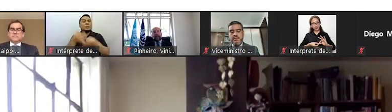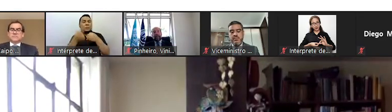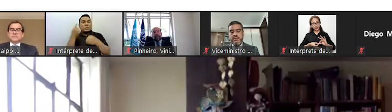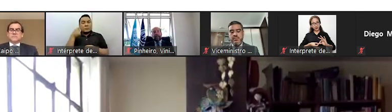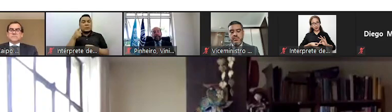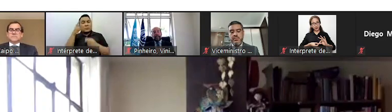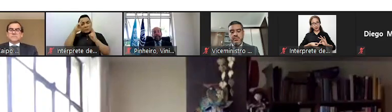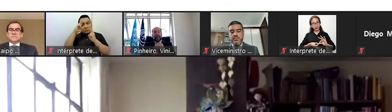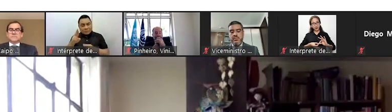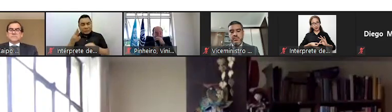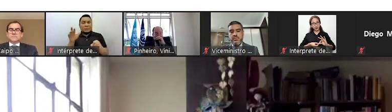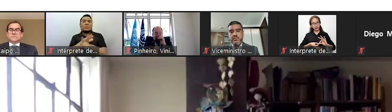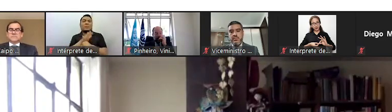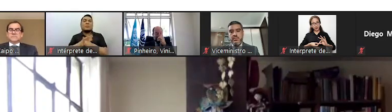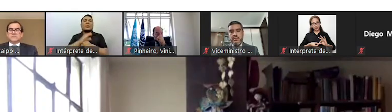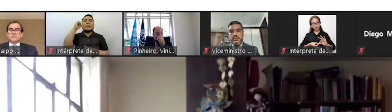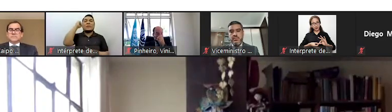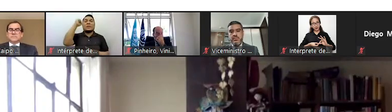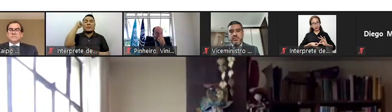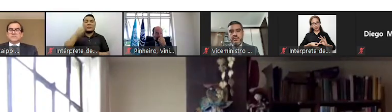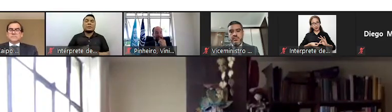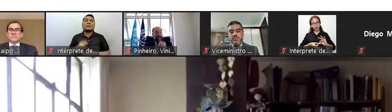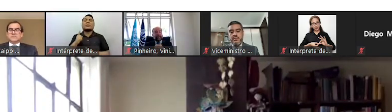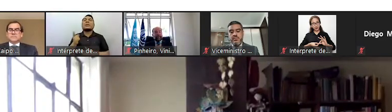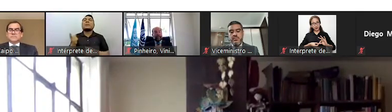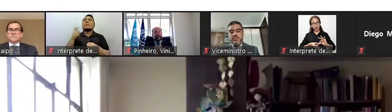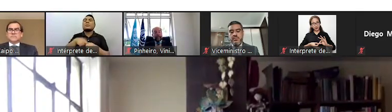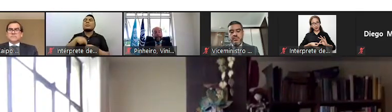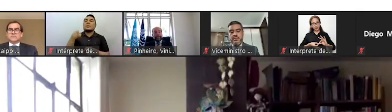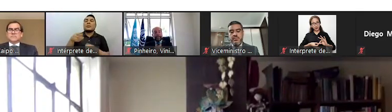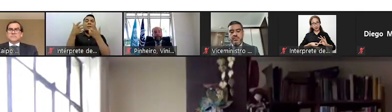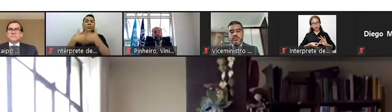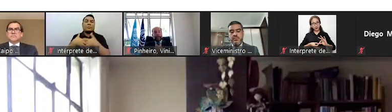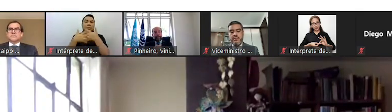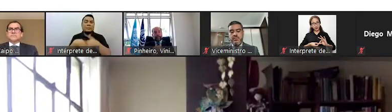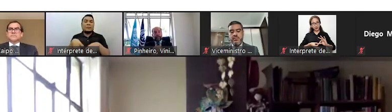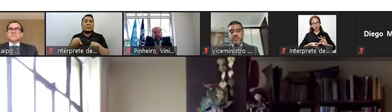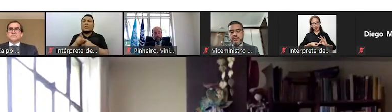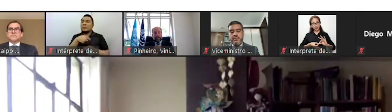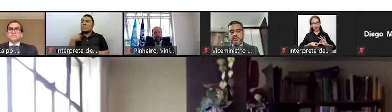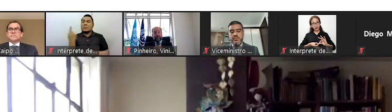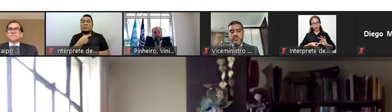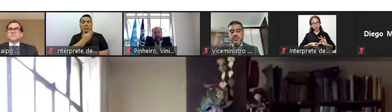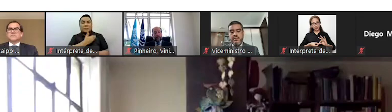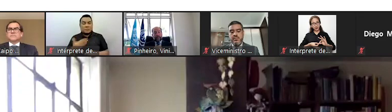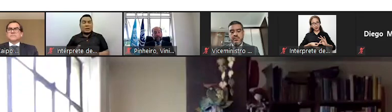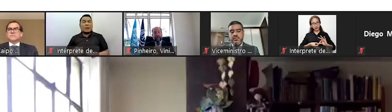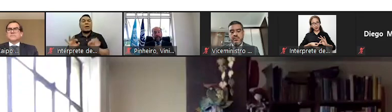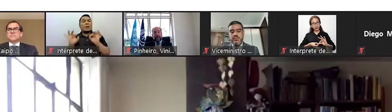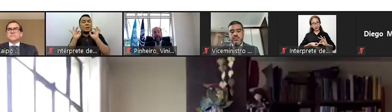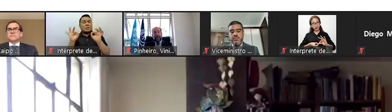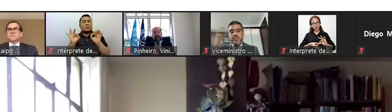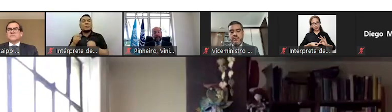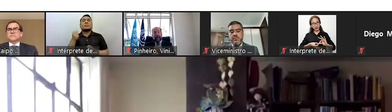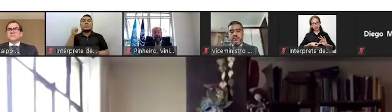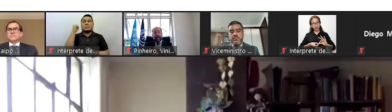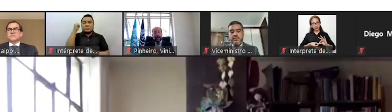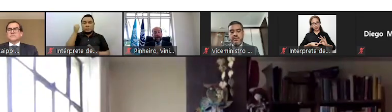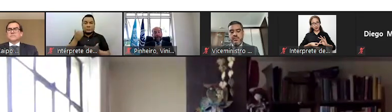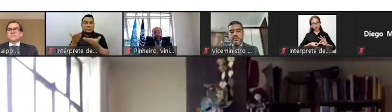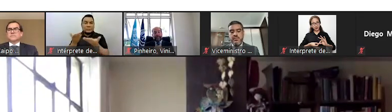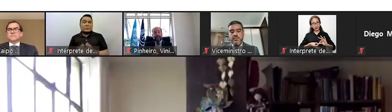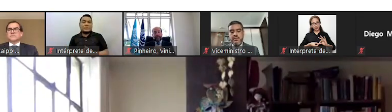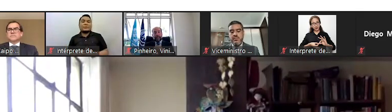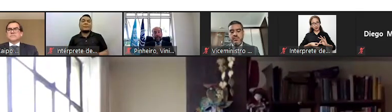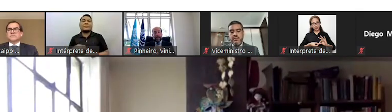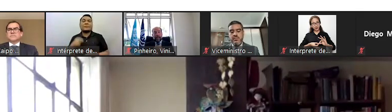path to respect fully the human rights from companies and that our state can guarantee that